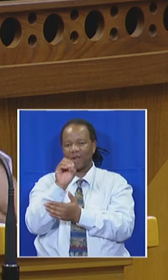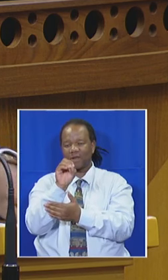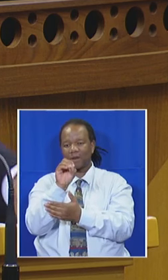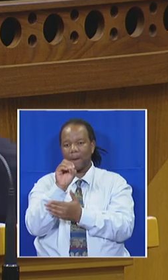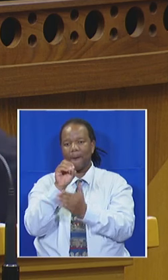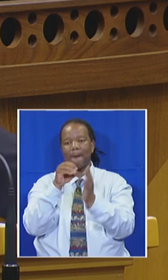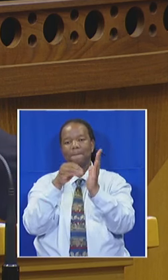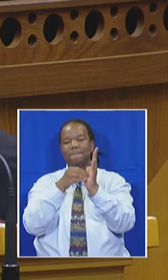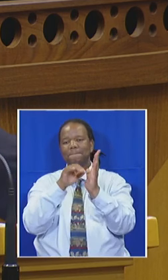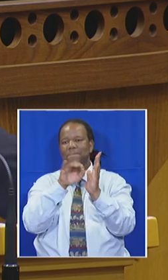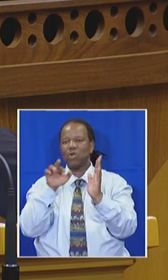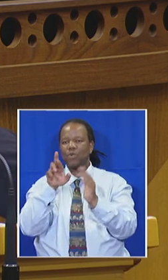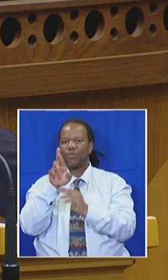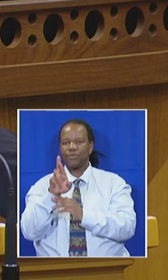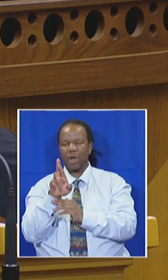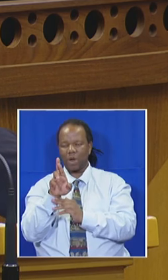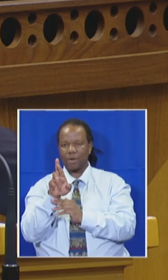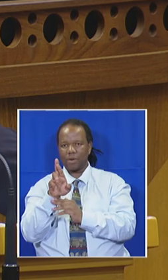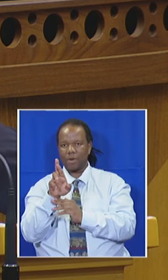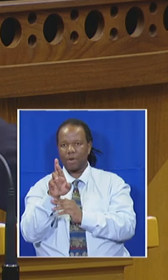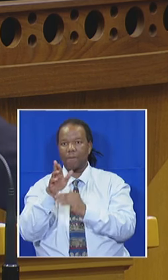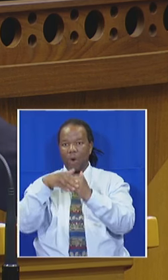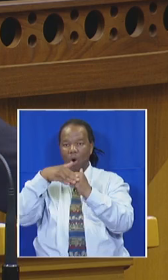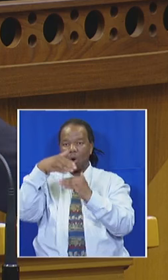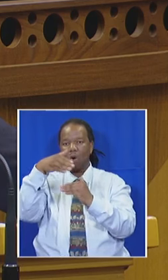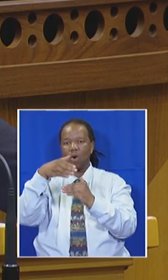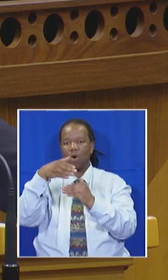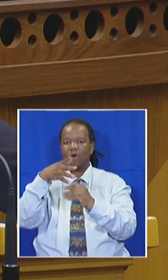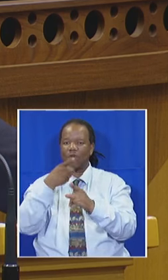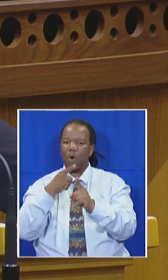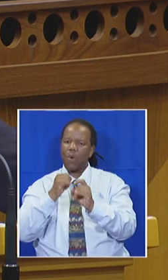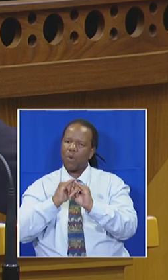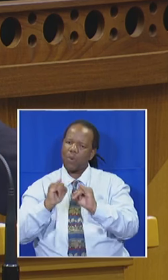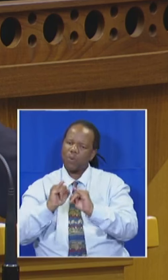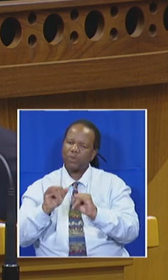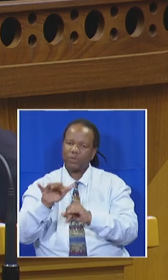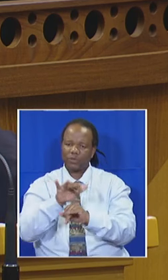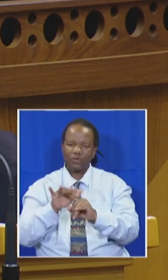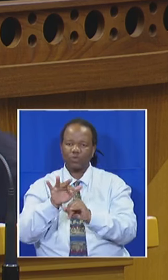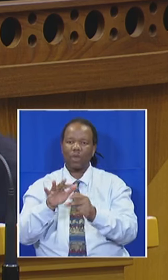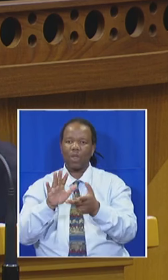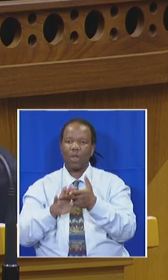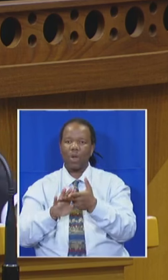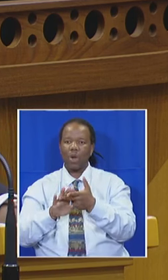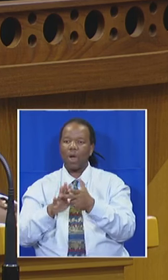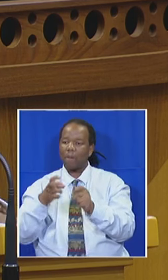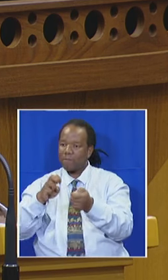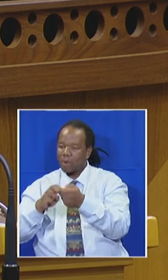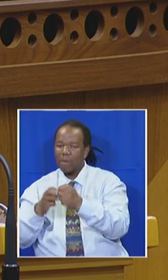emergency and short-term interventions in KwaZulu-Natal, Free